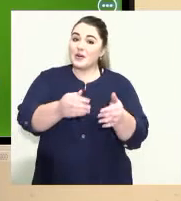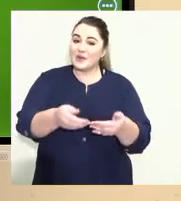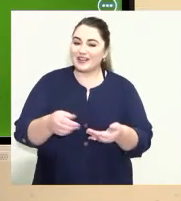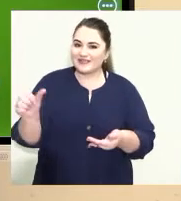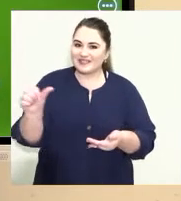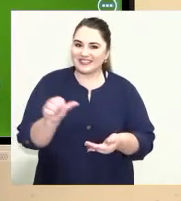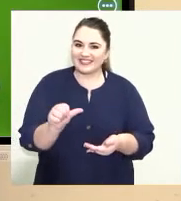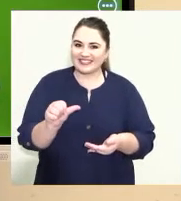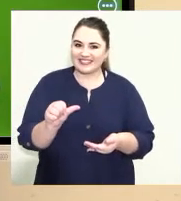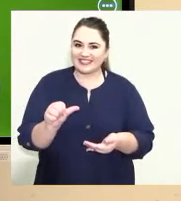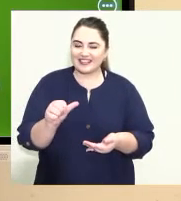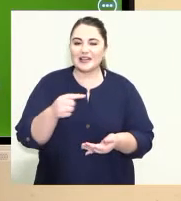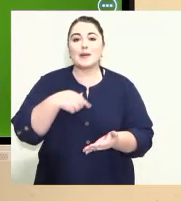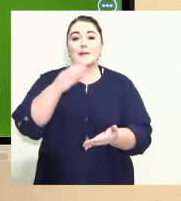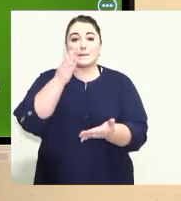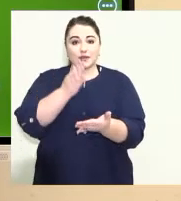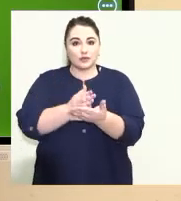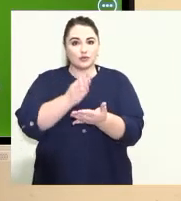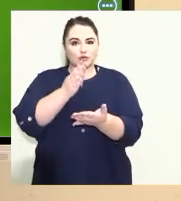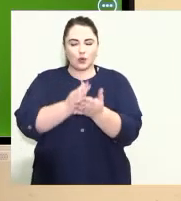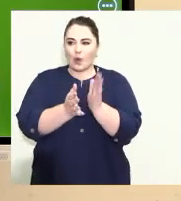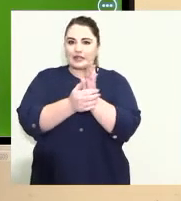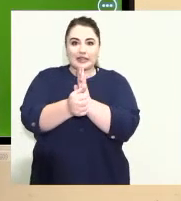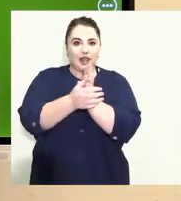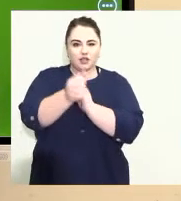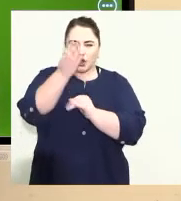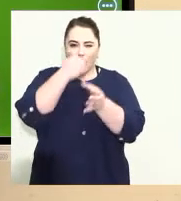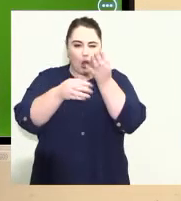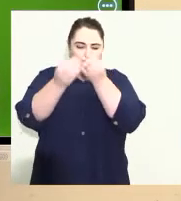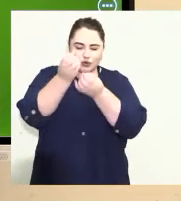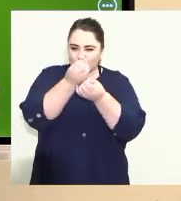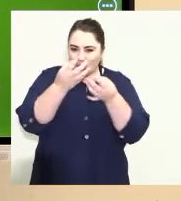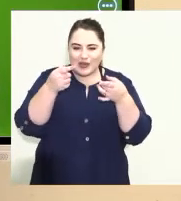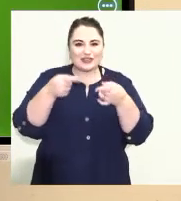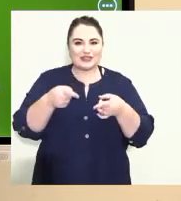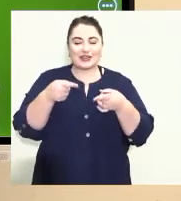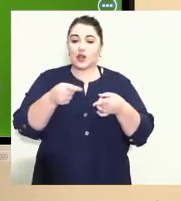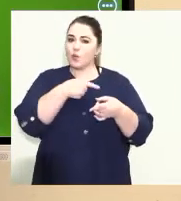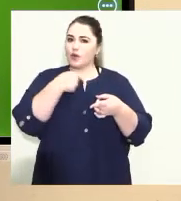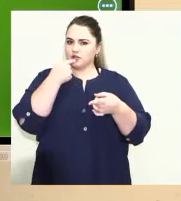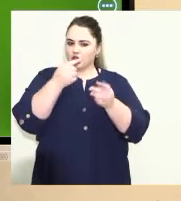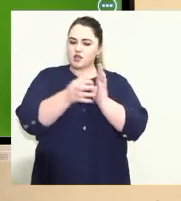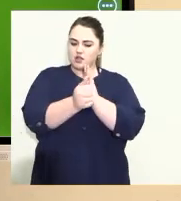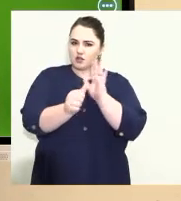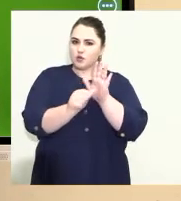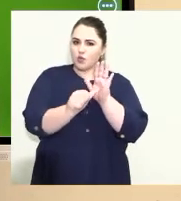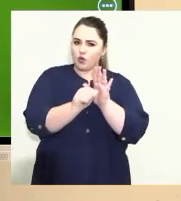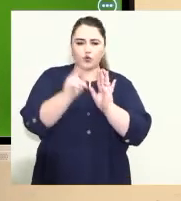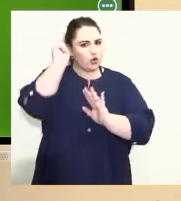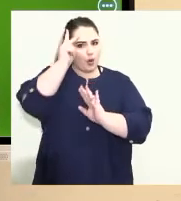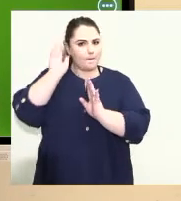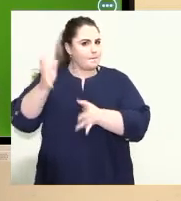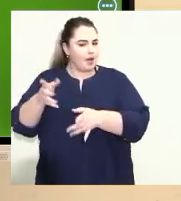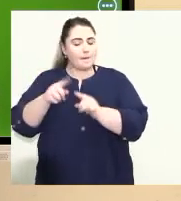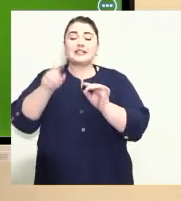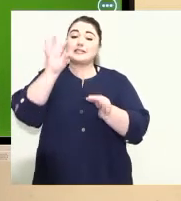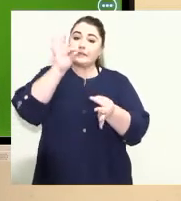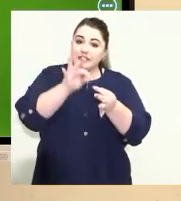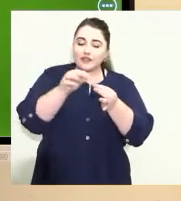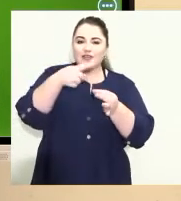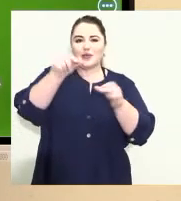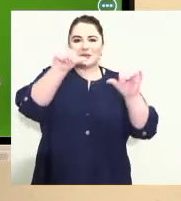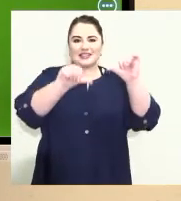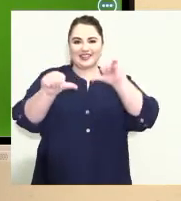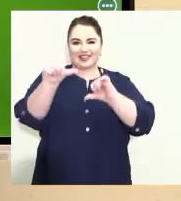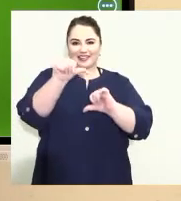So welcome back. I'm sure you've gained a lot of skills today. We said skills are important, not only knowledge, especially in